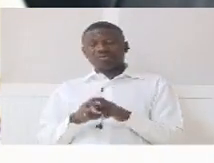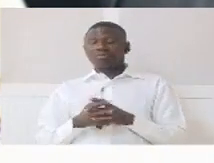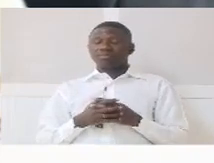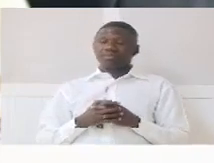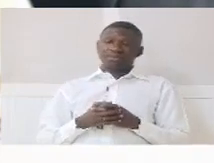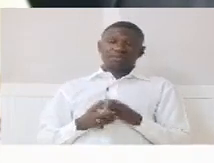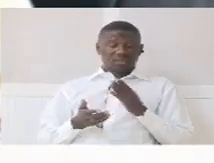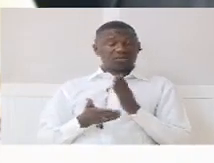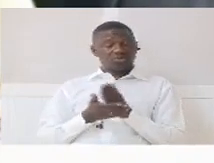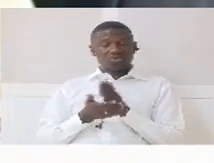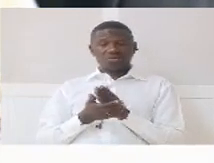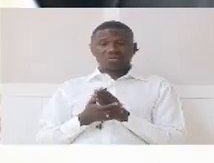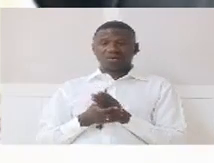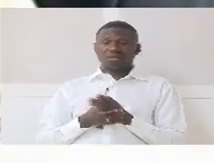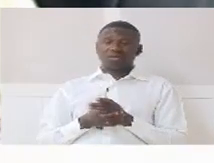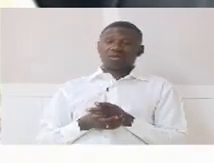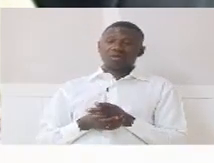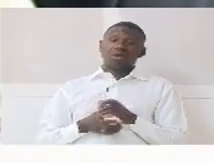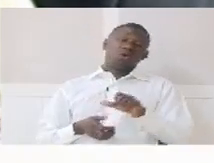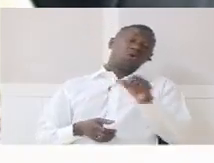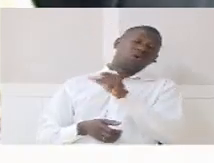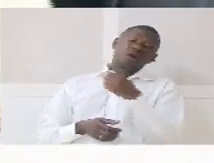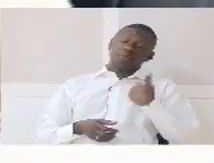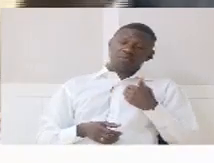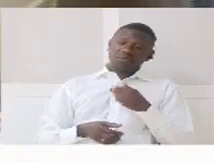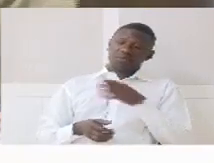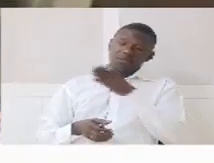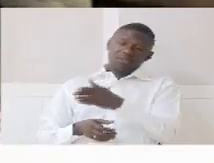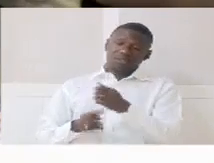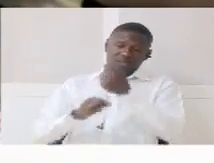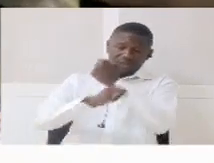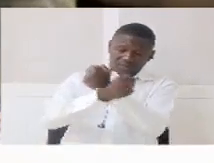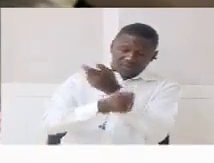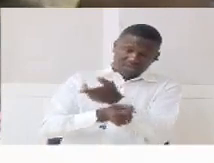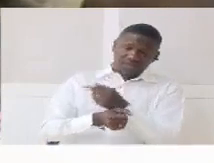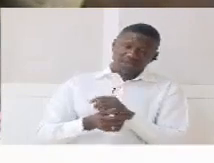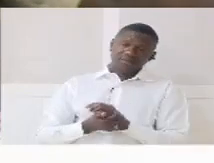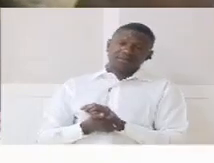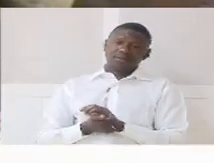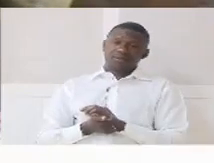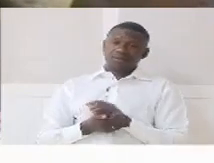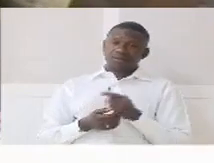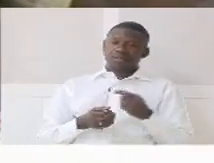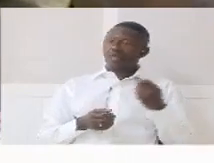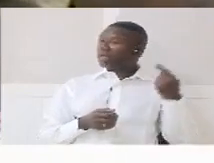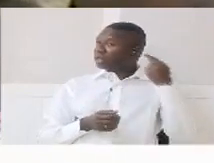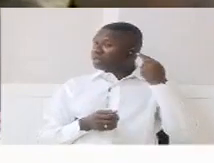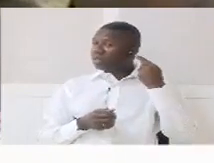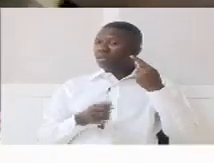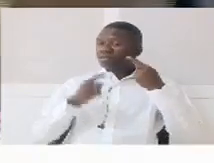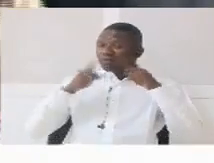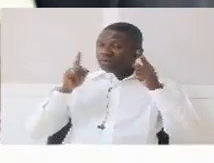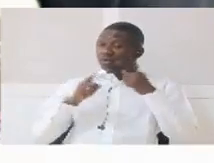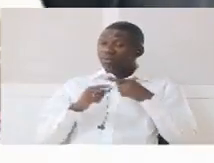That is such that some of them who are on remand, they get information that in the main